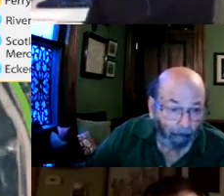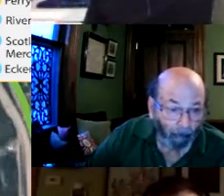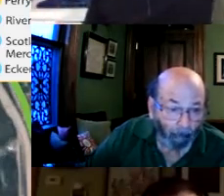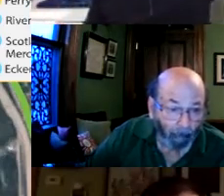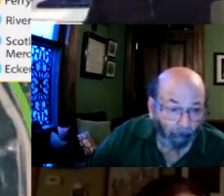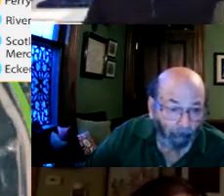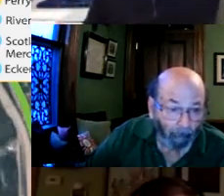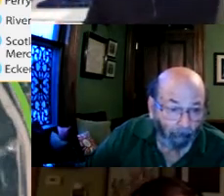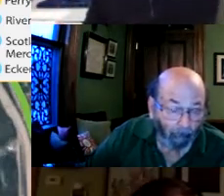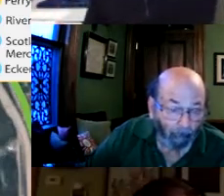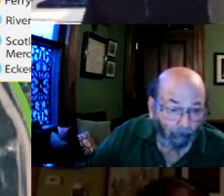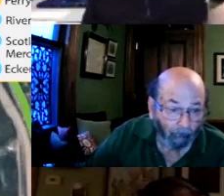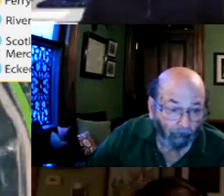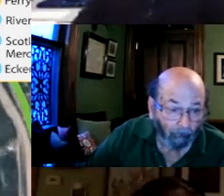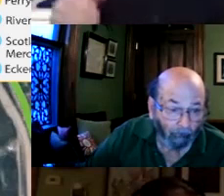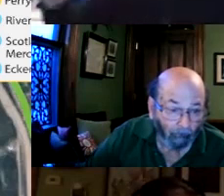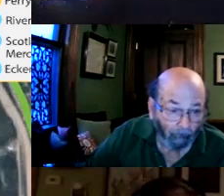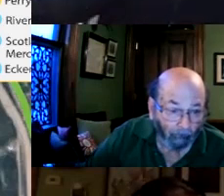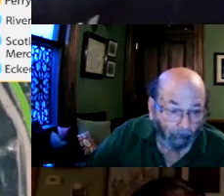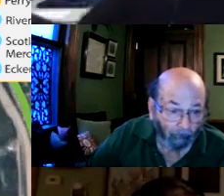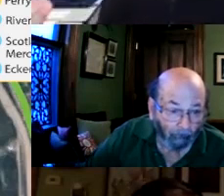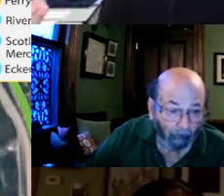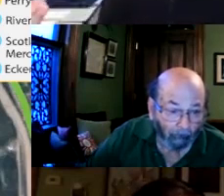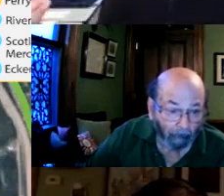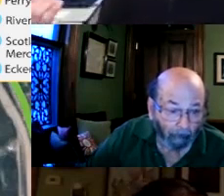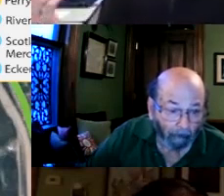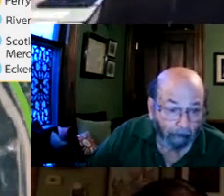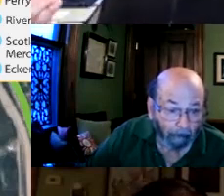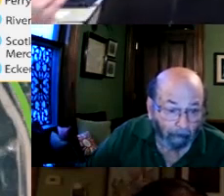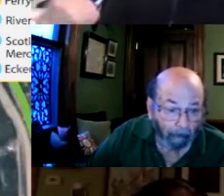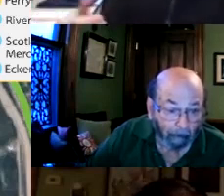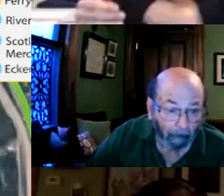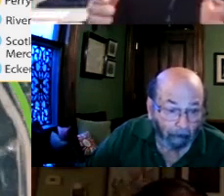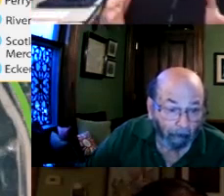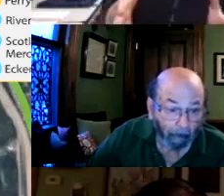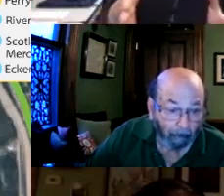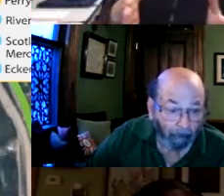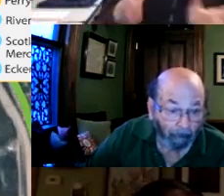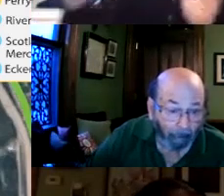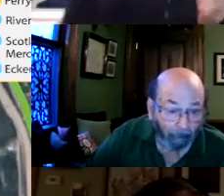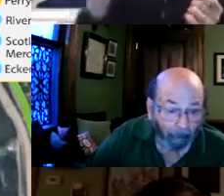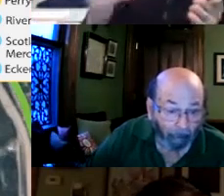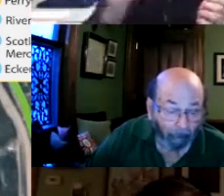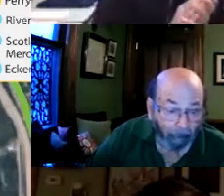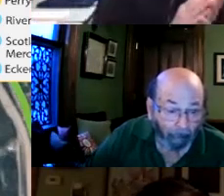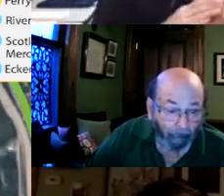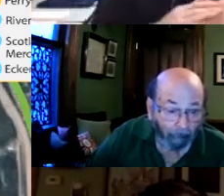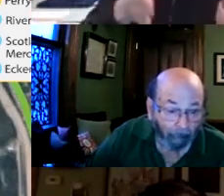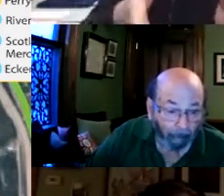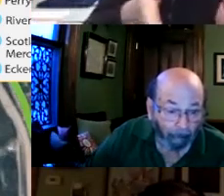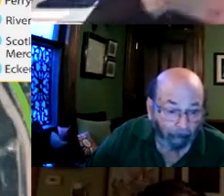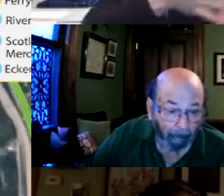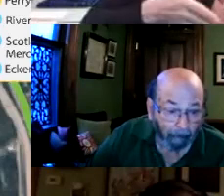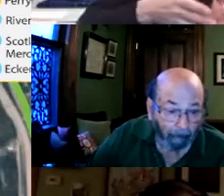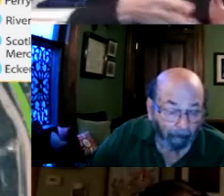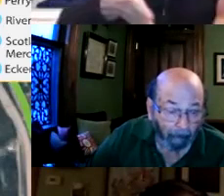the Observatory Hillside, and the piece that was already built up to Mount Pleasant, there's one of two things. We're either going to